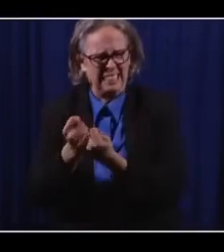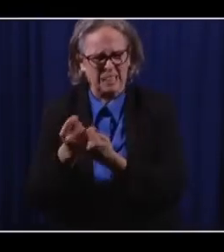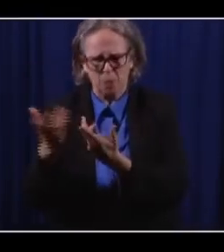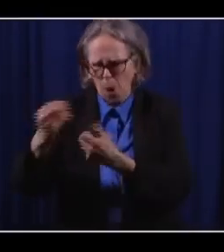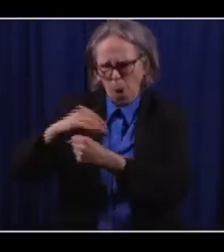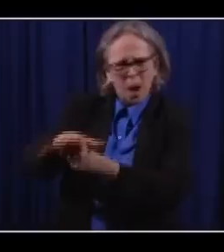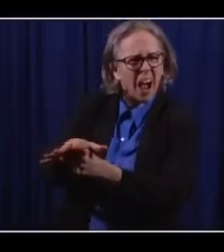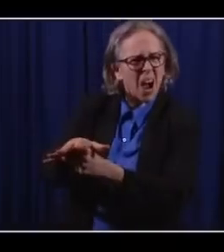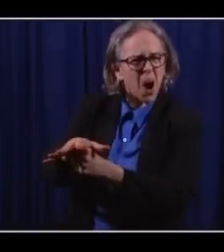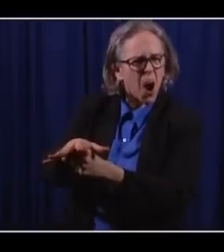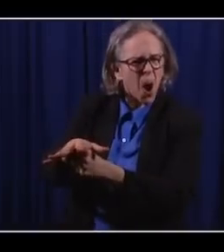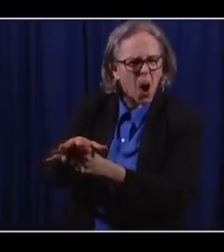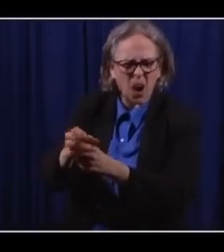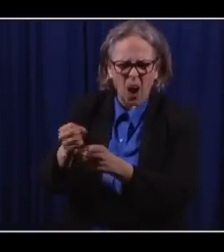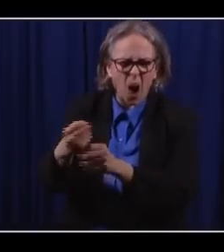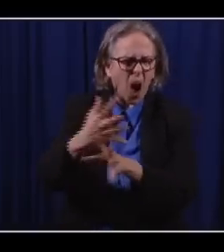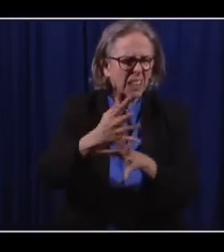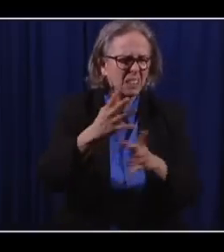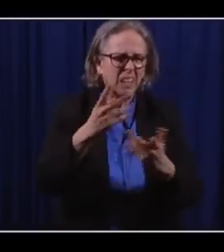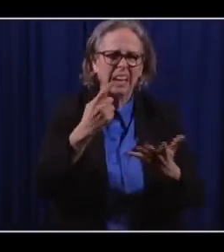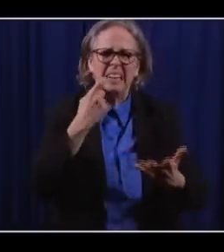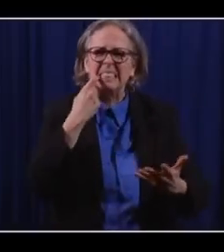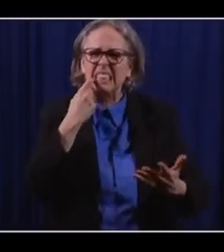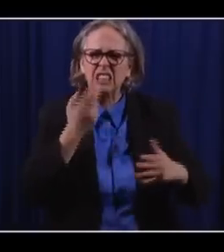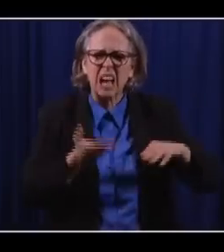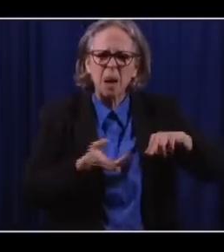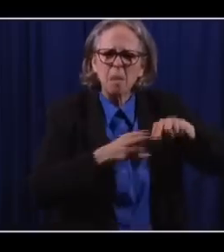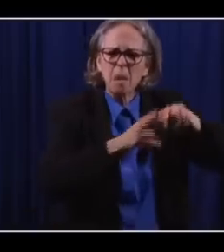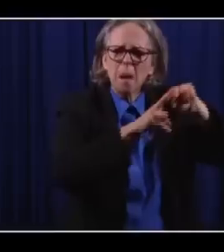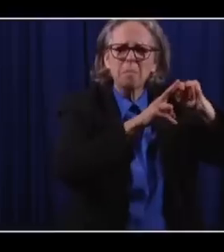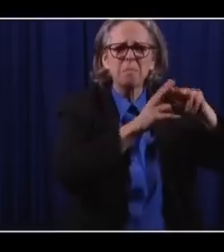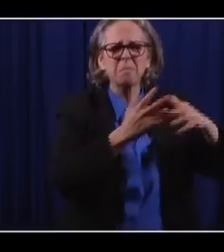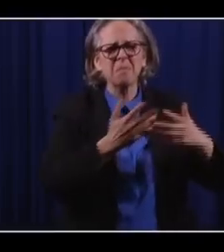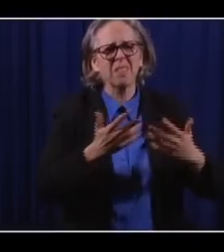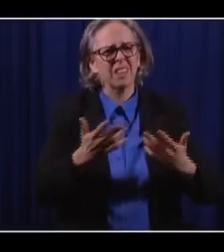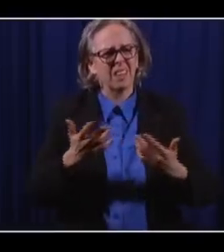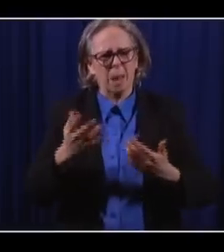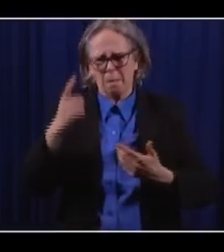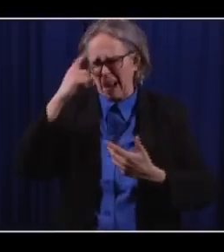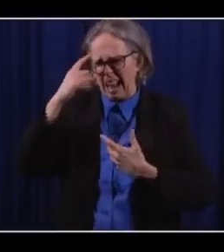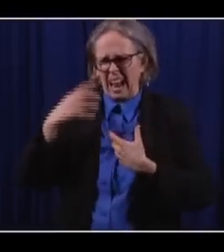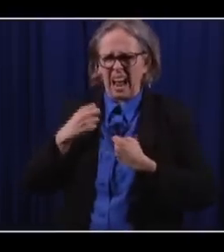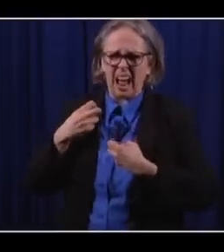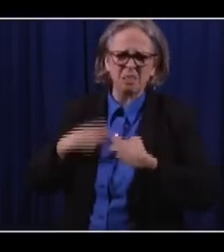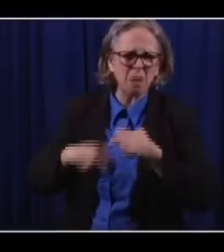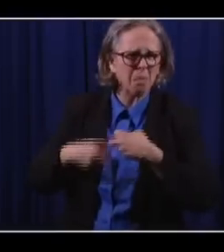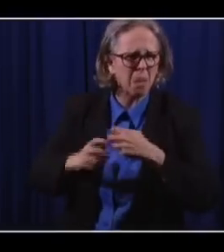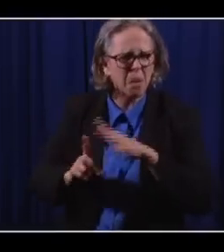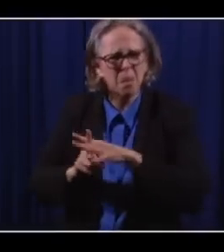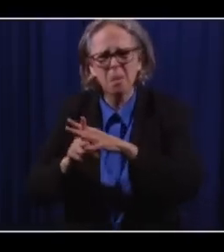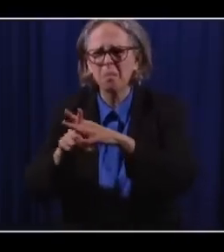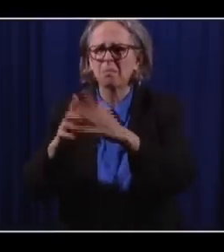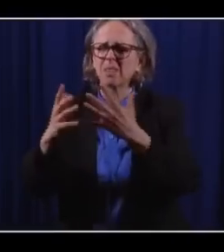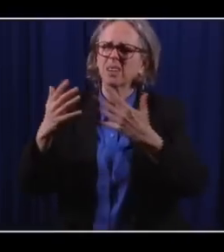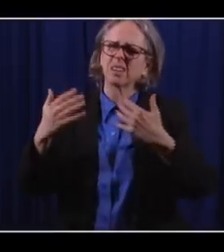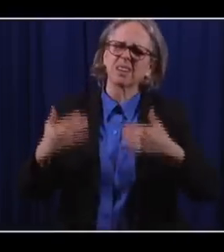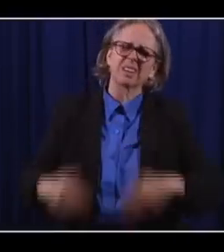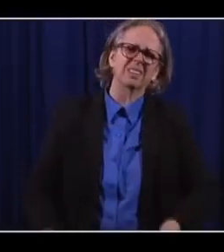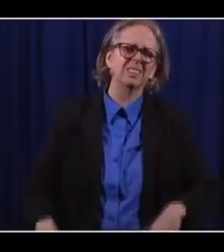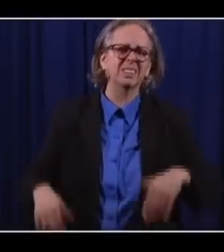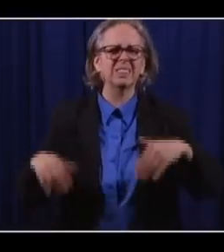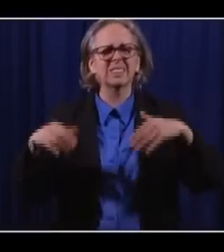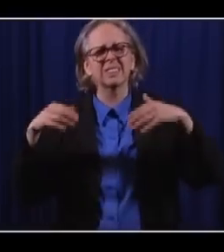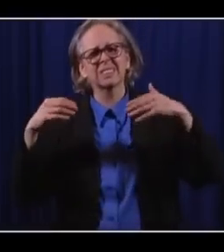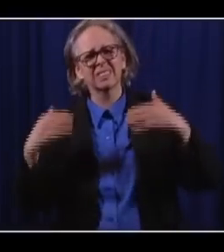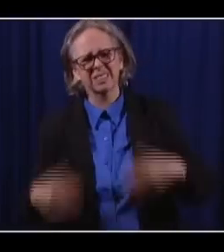use services across the nation and certainly in the state of Ohio. We're especially concerned about Ohio's youth and